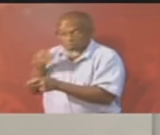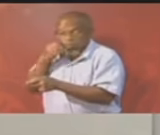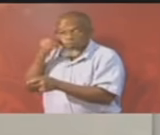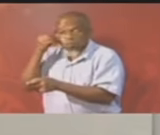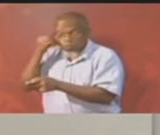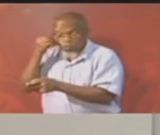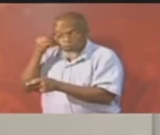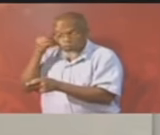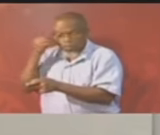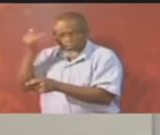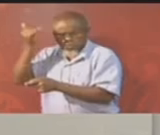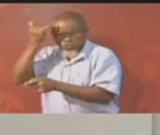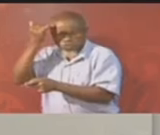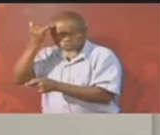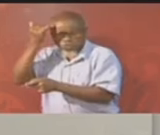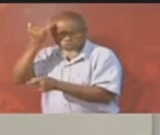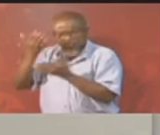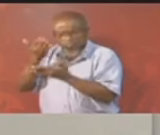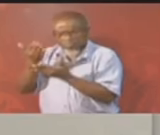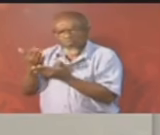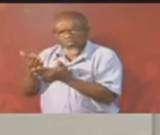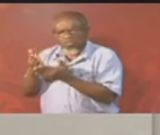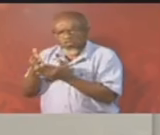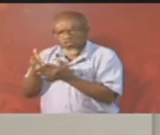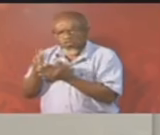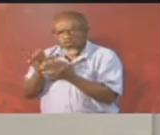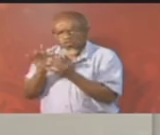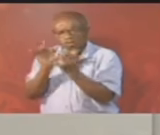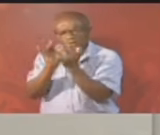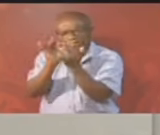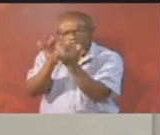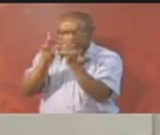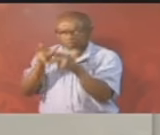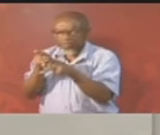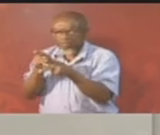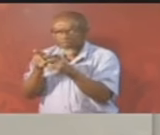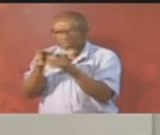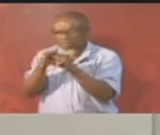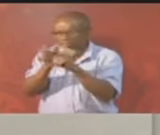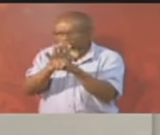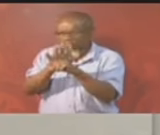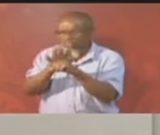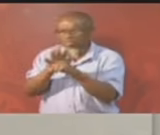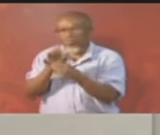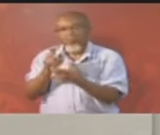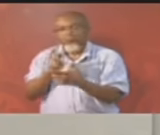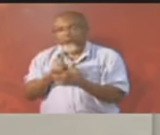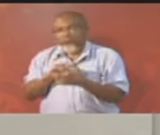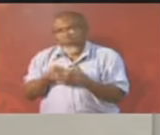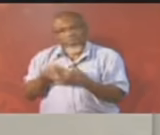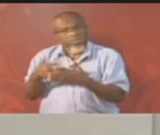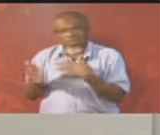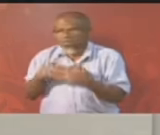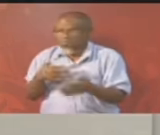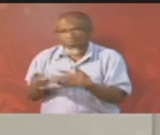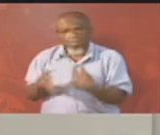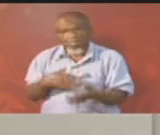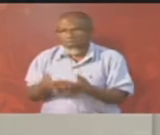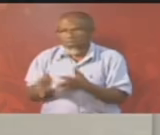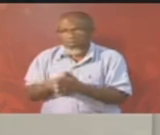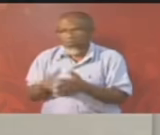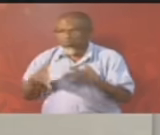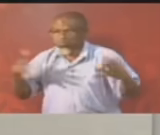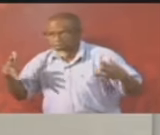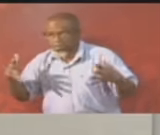they've been exposed, or if they're at home and they are actually ill, we want to recommend that no matter the size of the household, you designate yourself